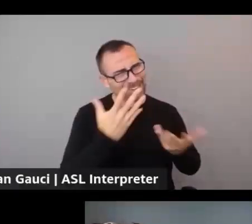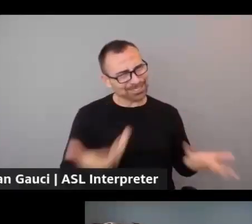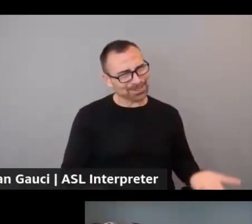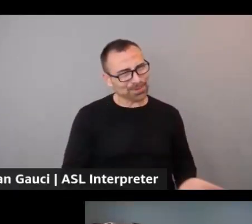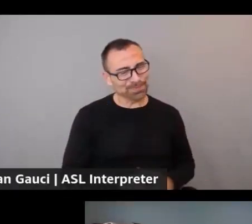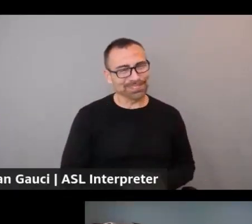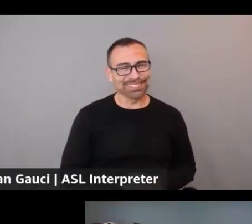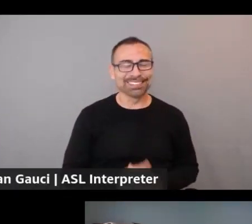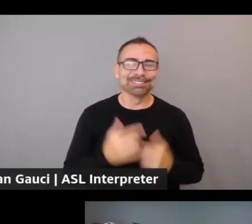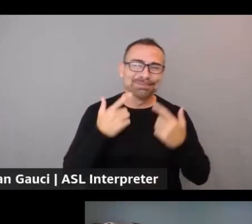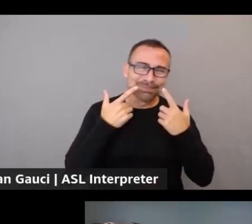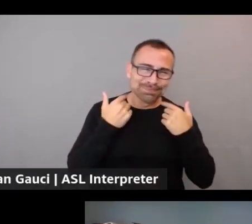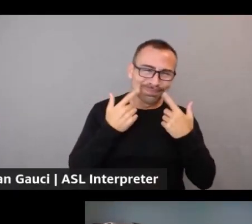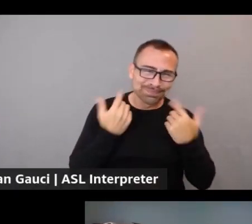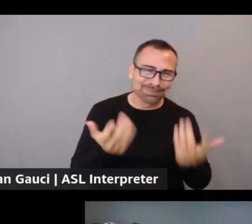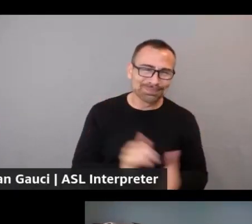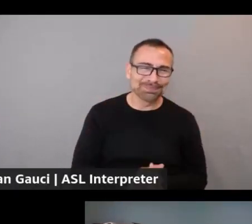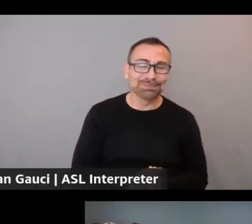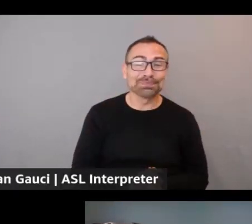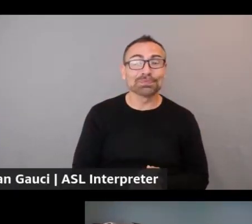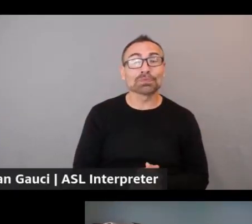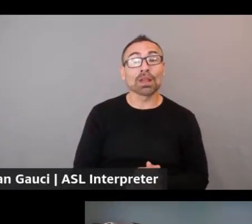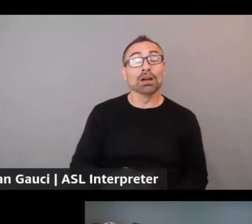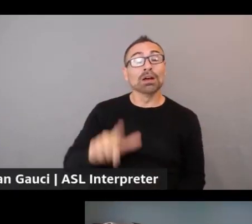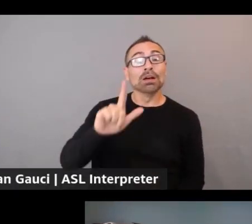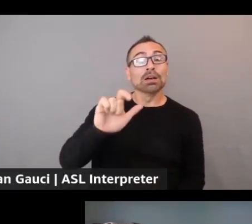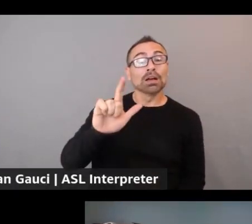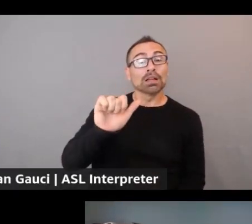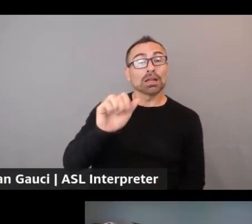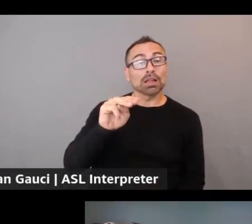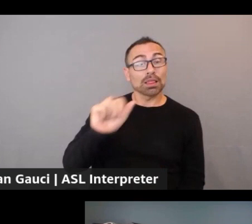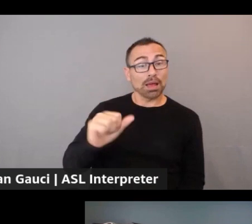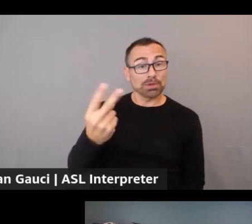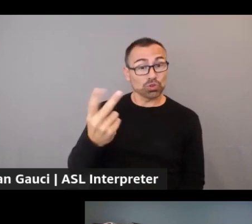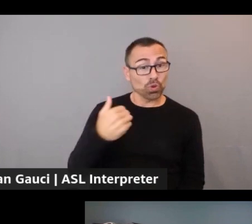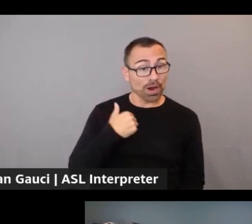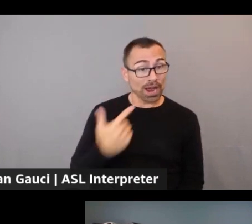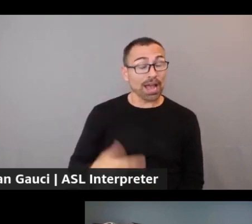But with the Llama 2, they also come with the fine-tuned variants